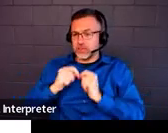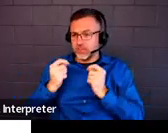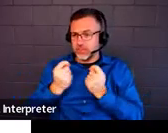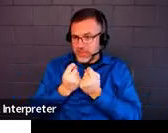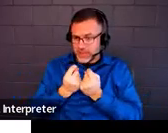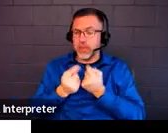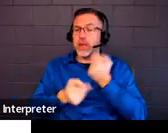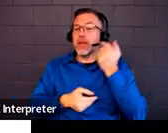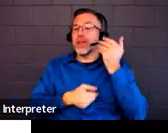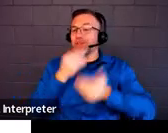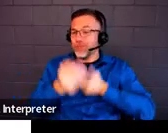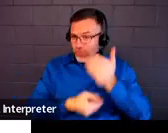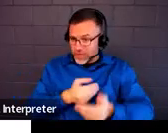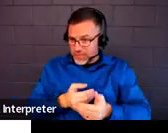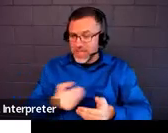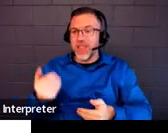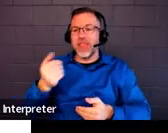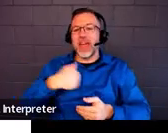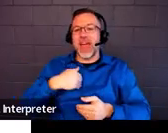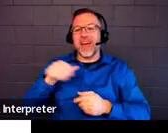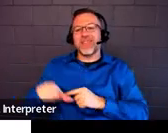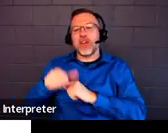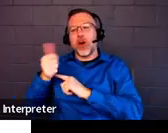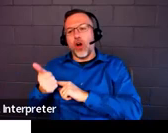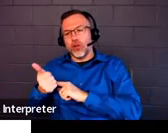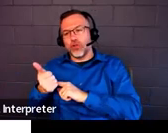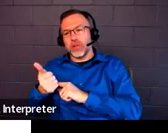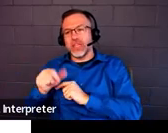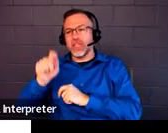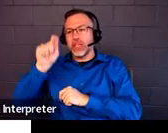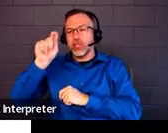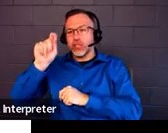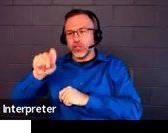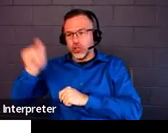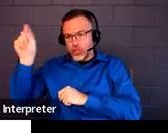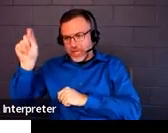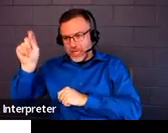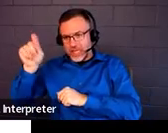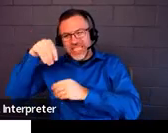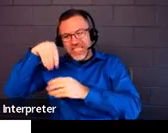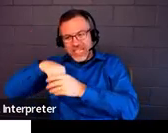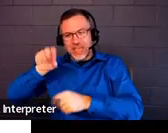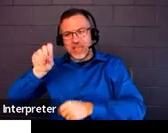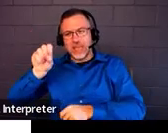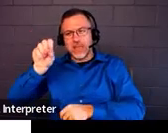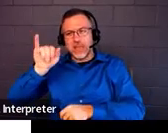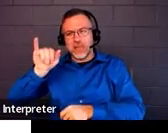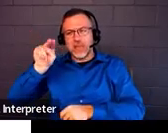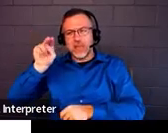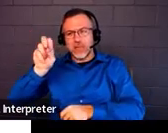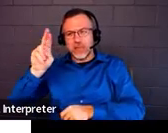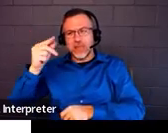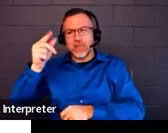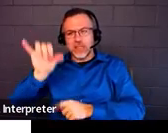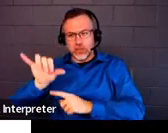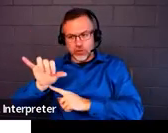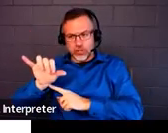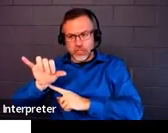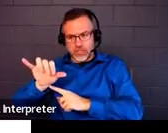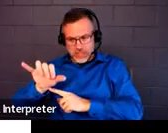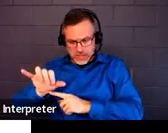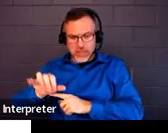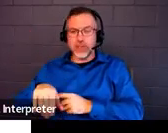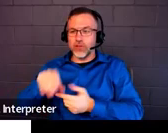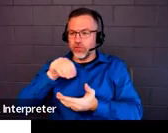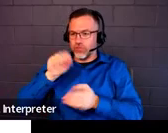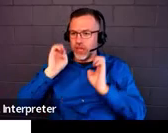have the alternate flag checked in their Synergy special education record. We use those special education